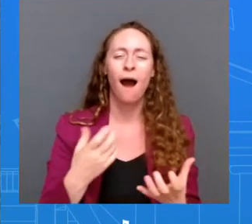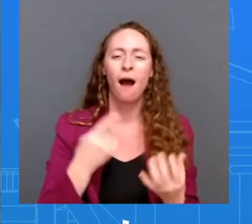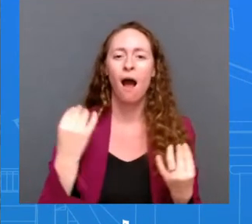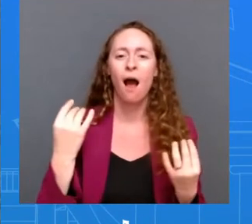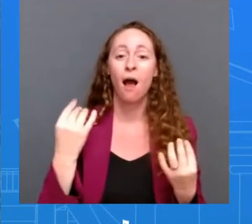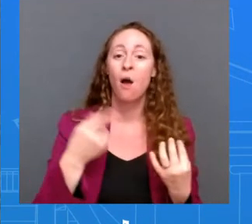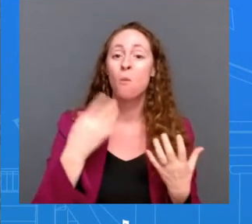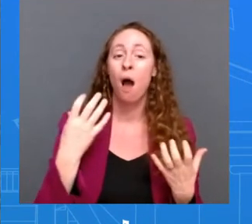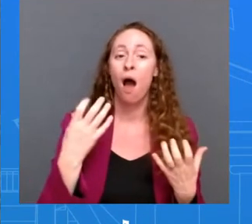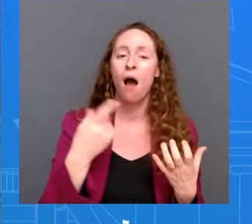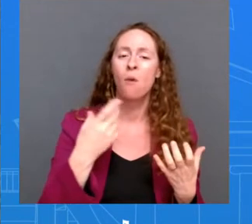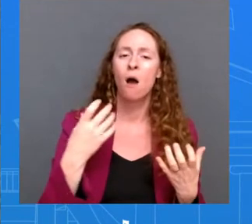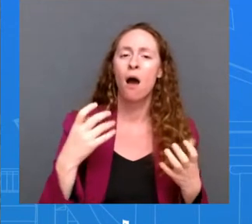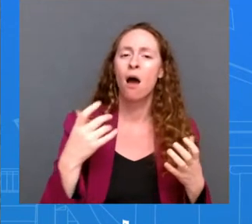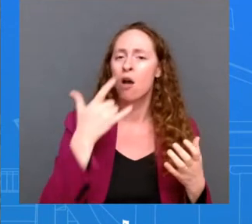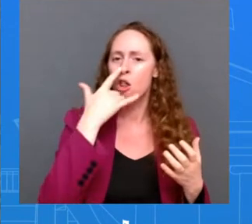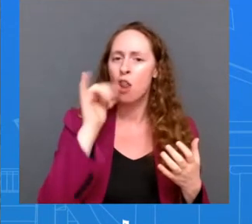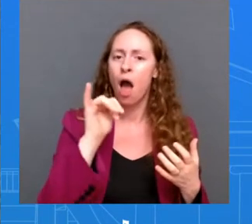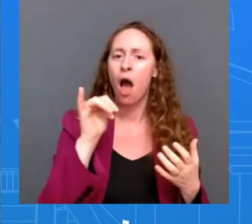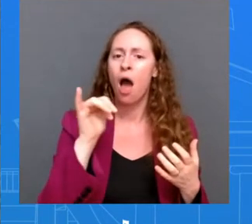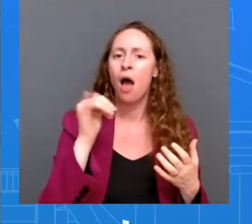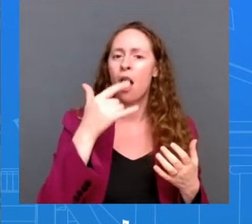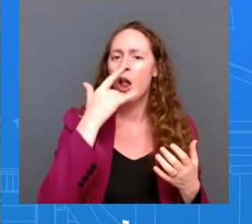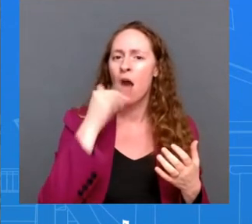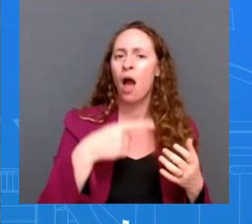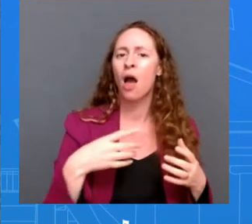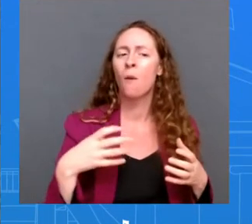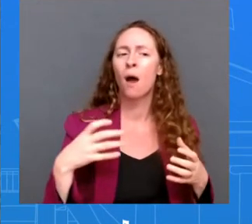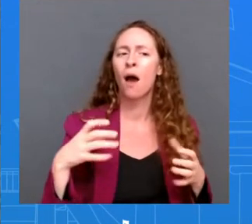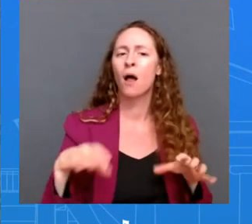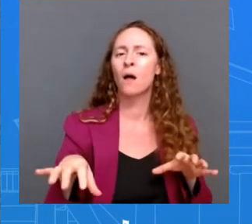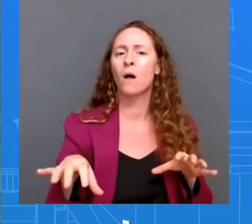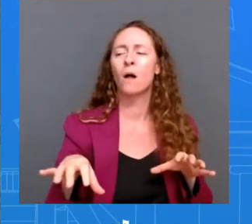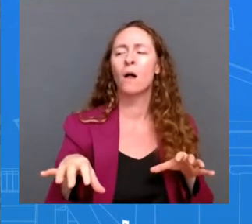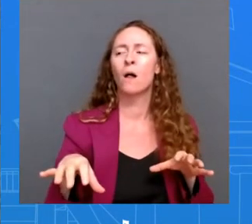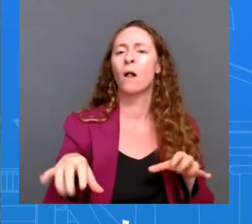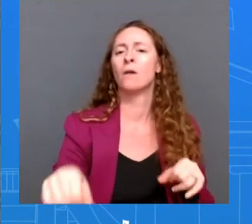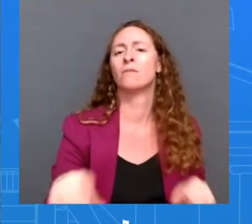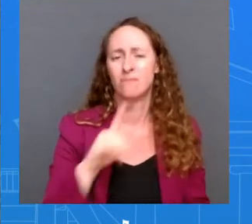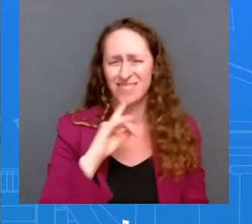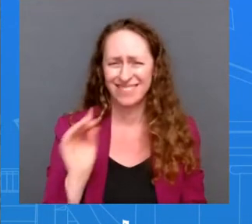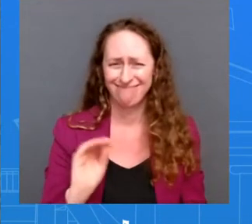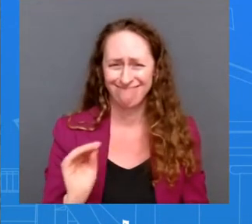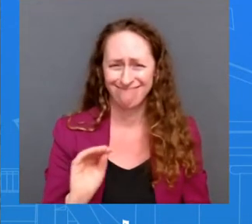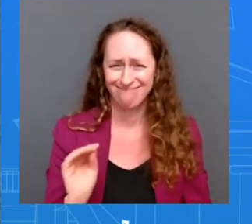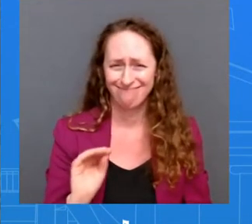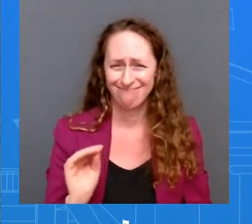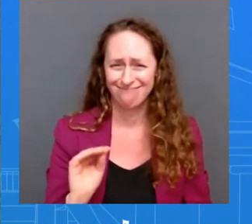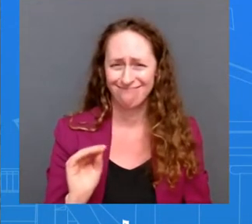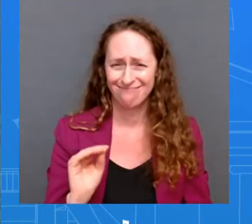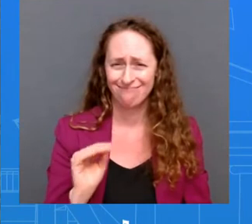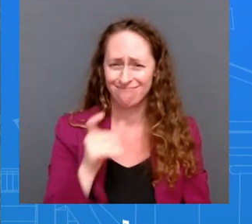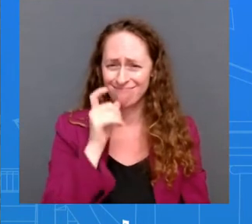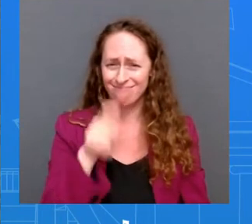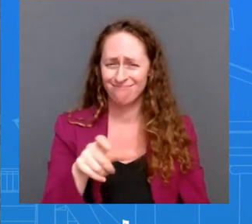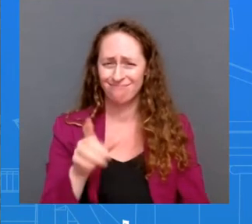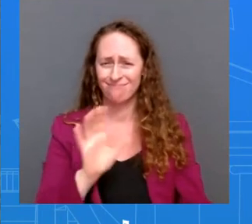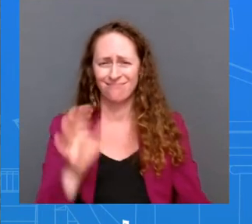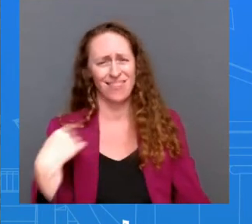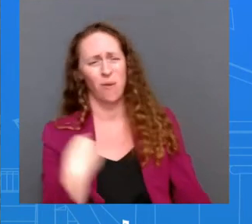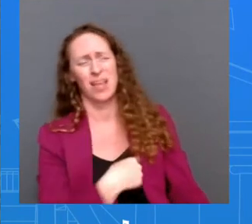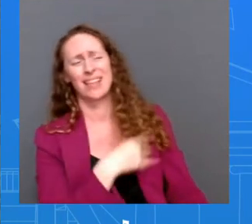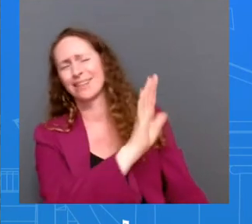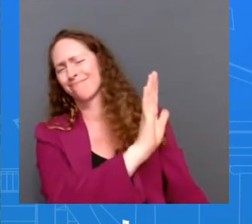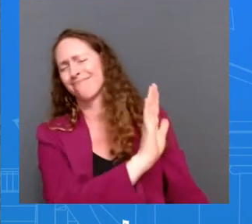today was to make it clear that we're not going to accept a new status quo, and that it's not just the United States, but the world